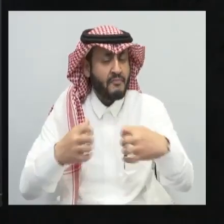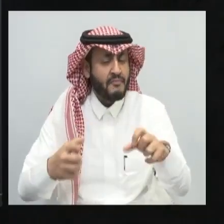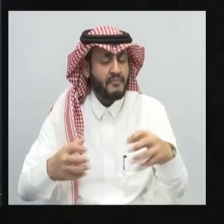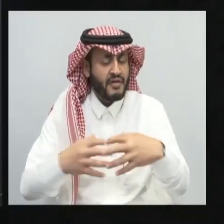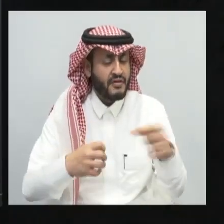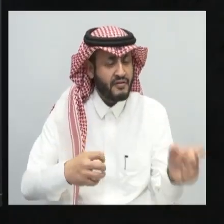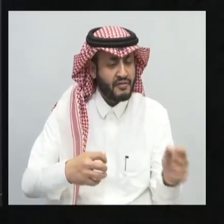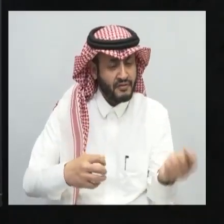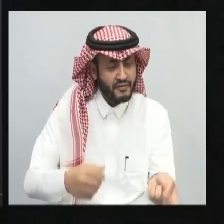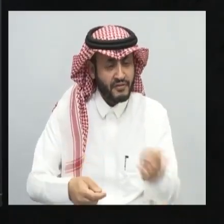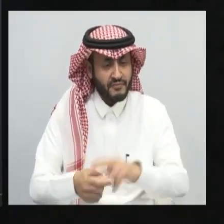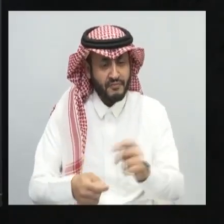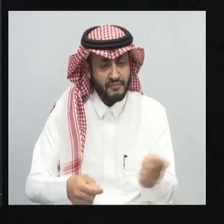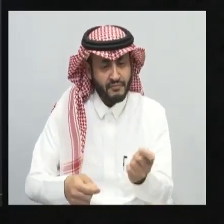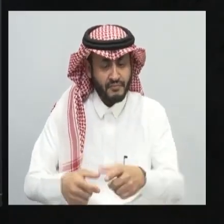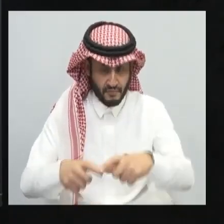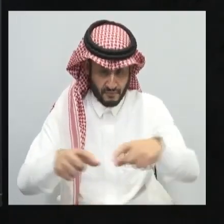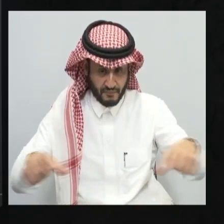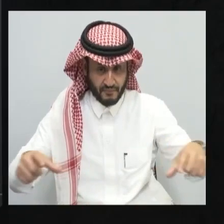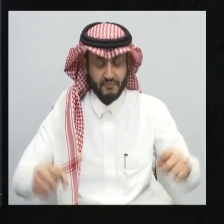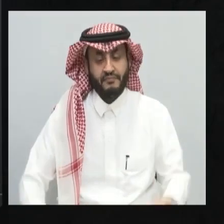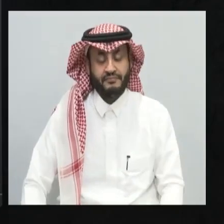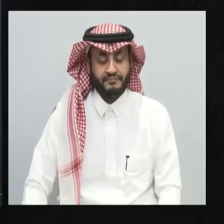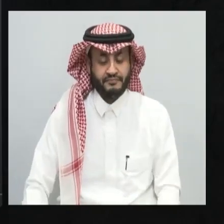and rewrite it in a complete and